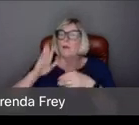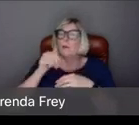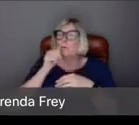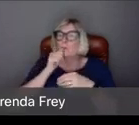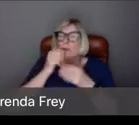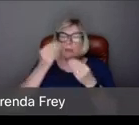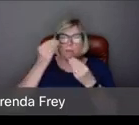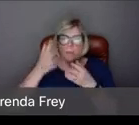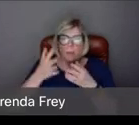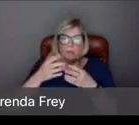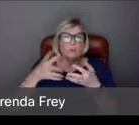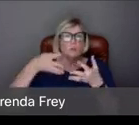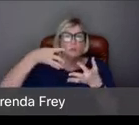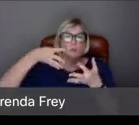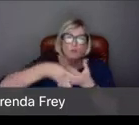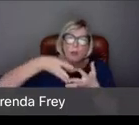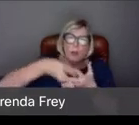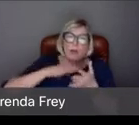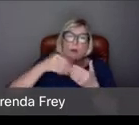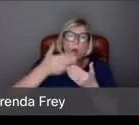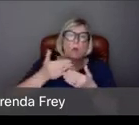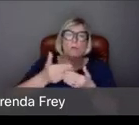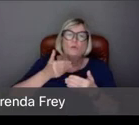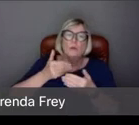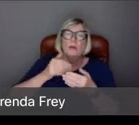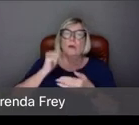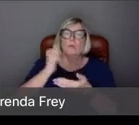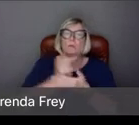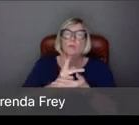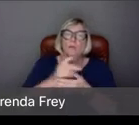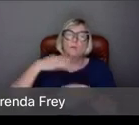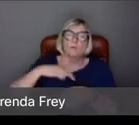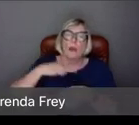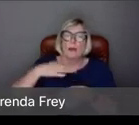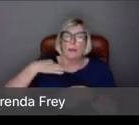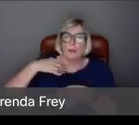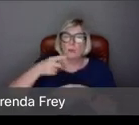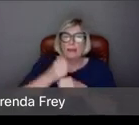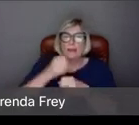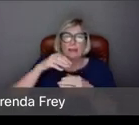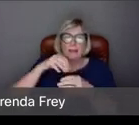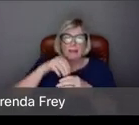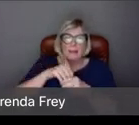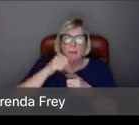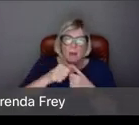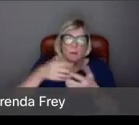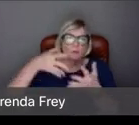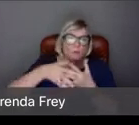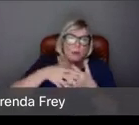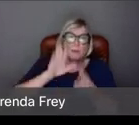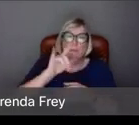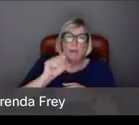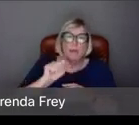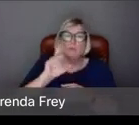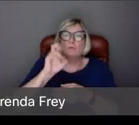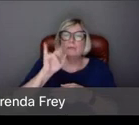information, shred all pre-approved credit applications that you might get in the mail, shred up all your bills or receipts or any